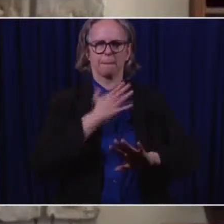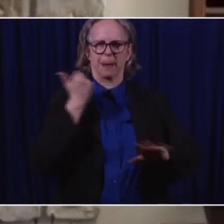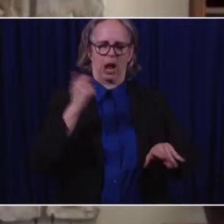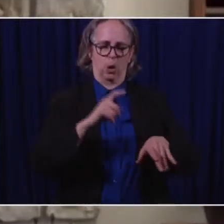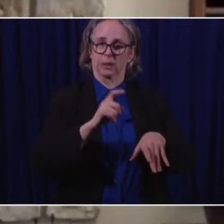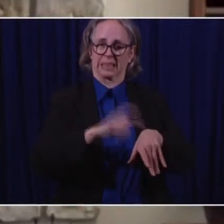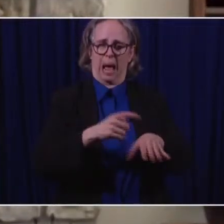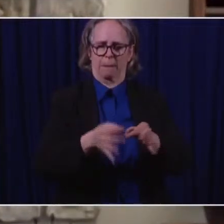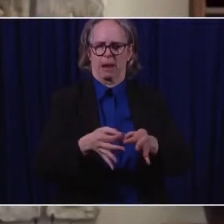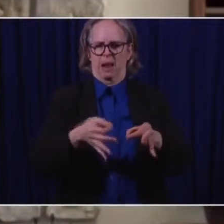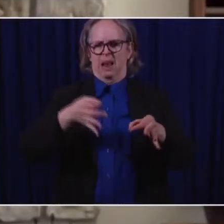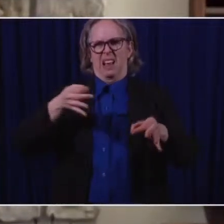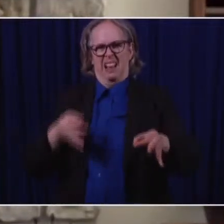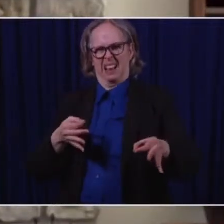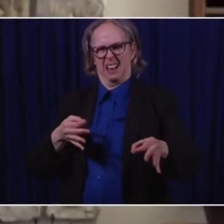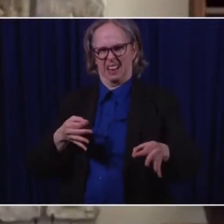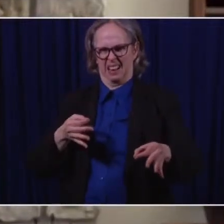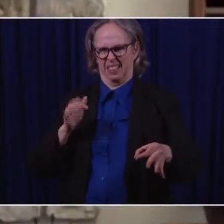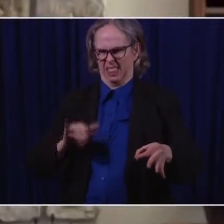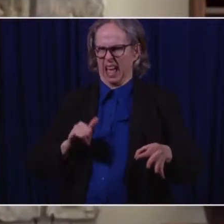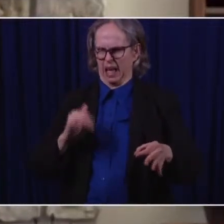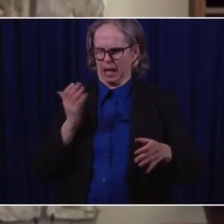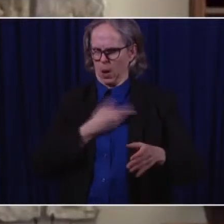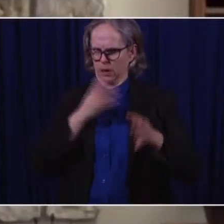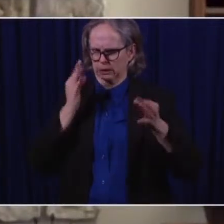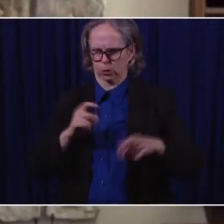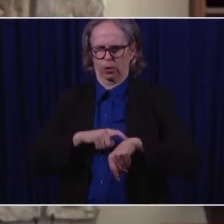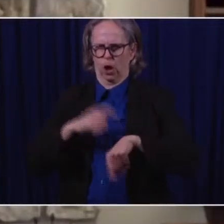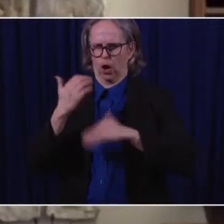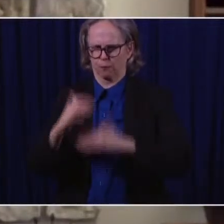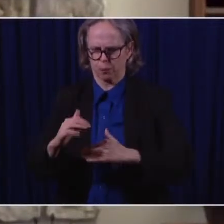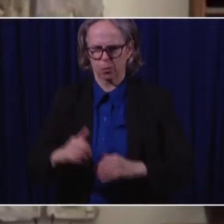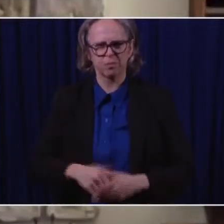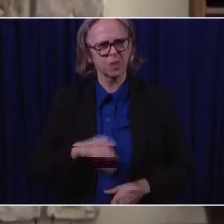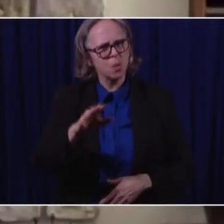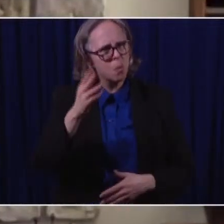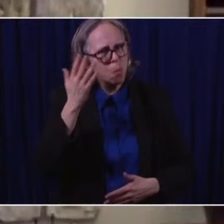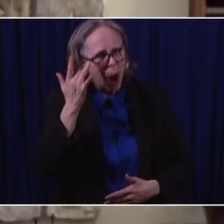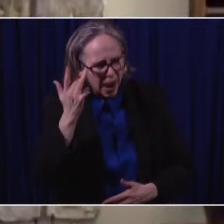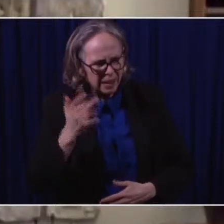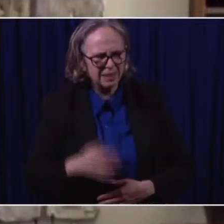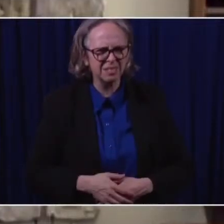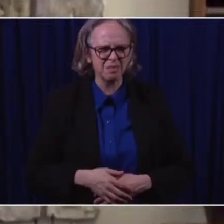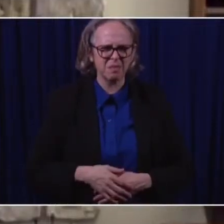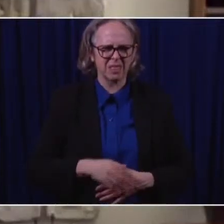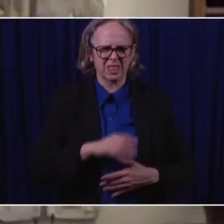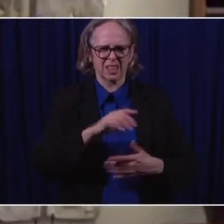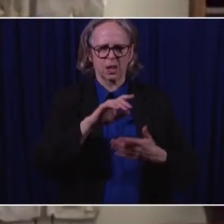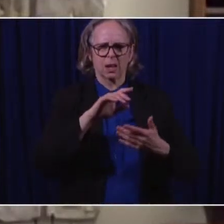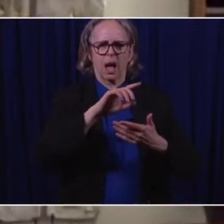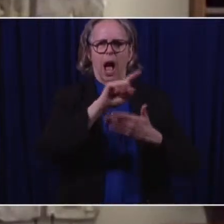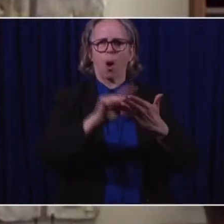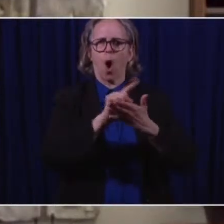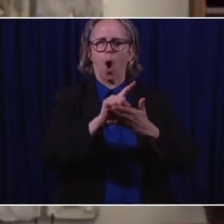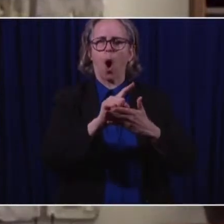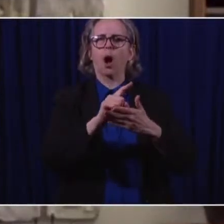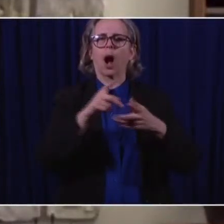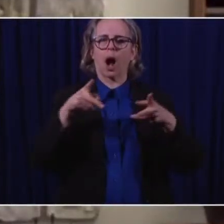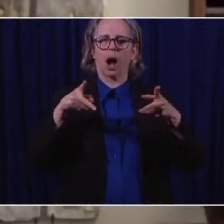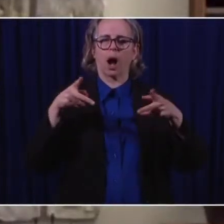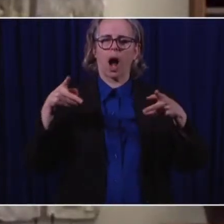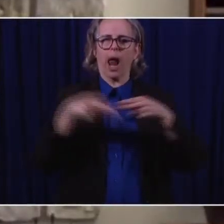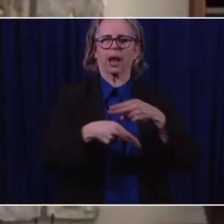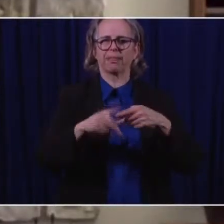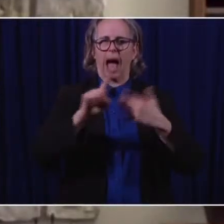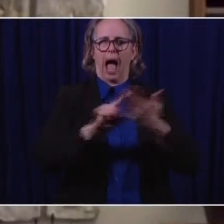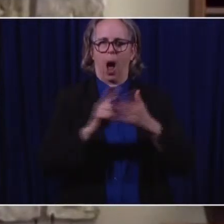did, and when we did, it reduces the hours of that contact. And by reducing the hours of that